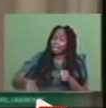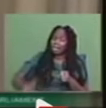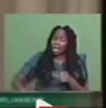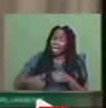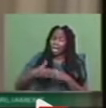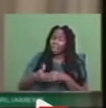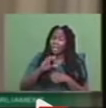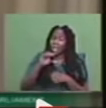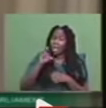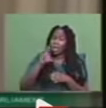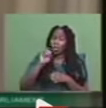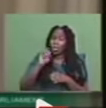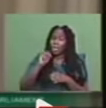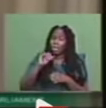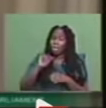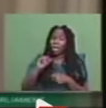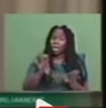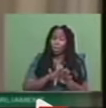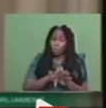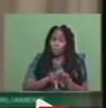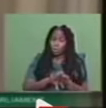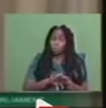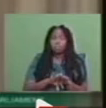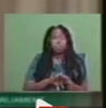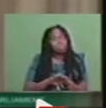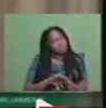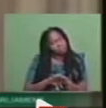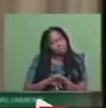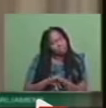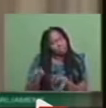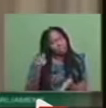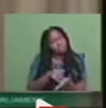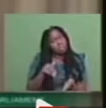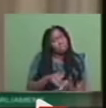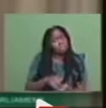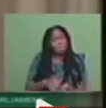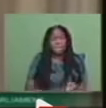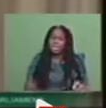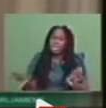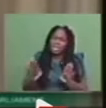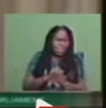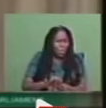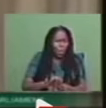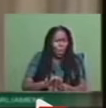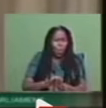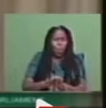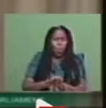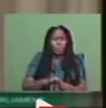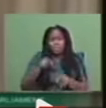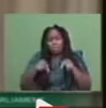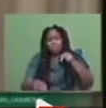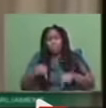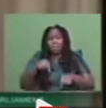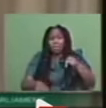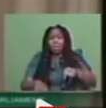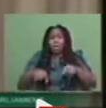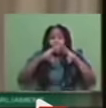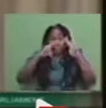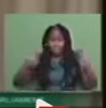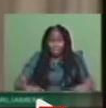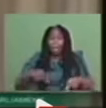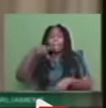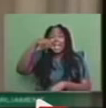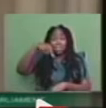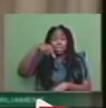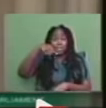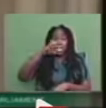the Prime Minister that closed Petrotrin, destroying a century-old legacy. Today, less than 2 months into his